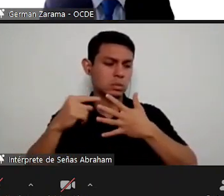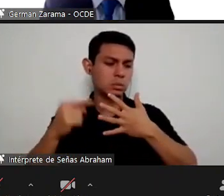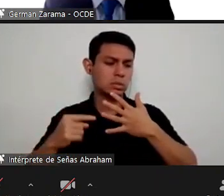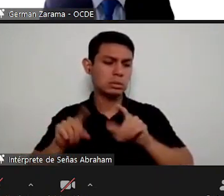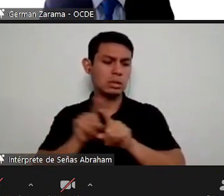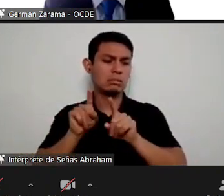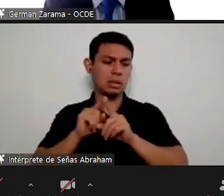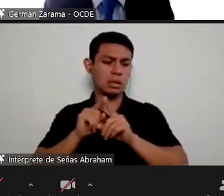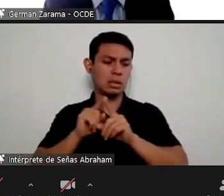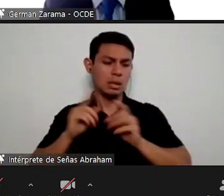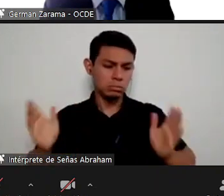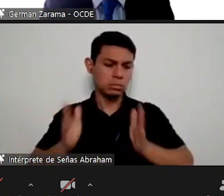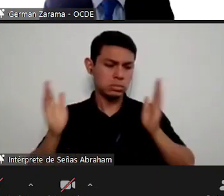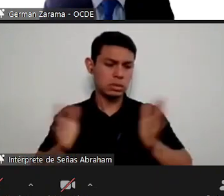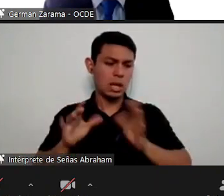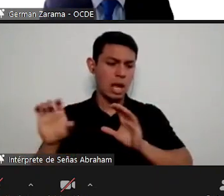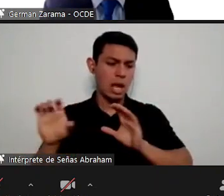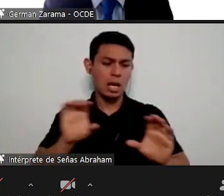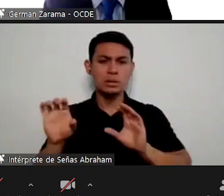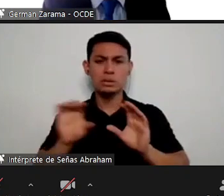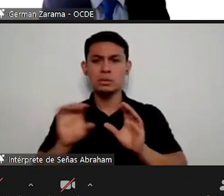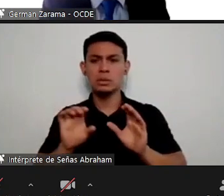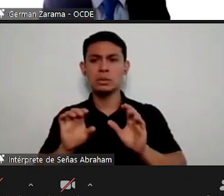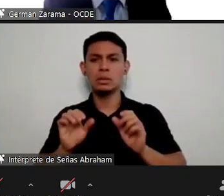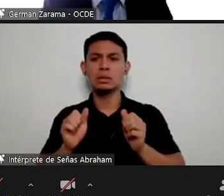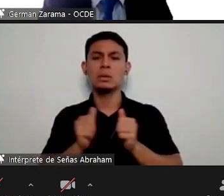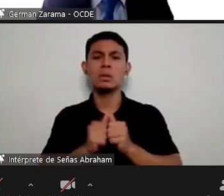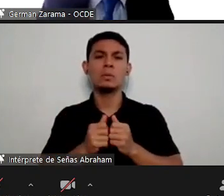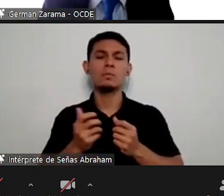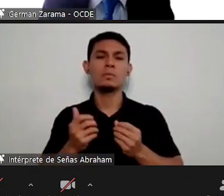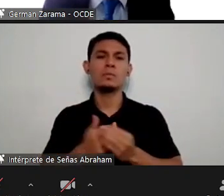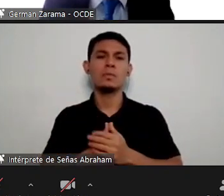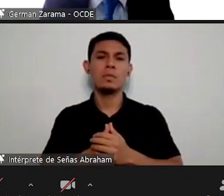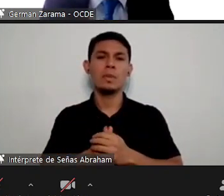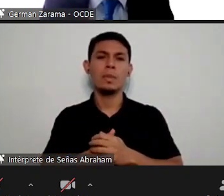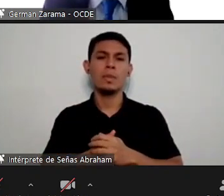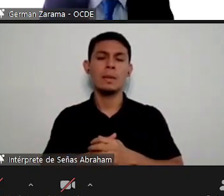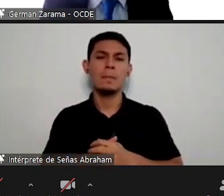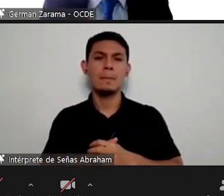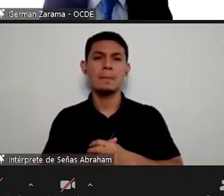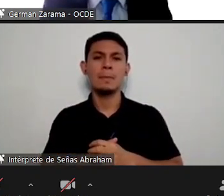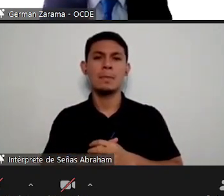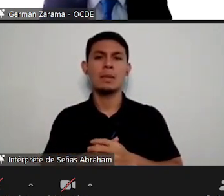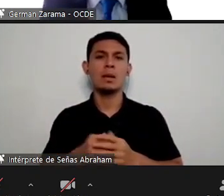amongst other things and also to further some actions with